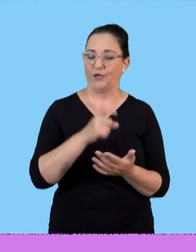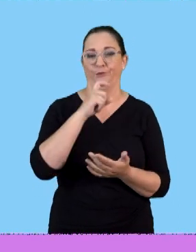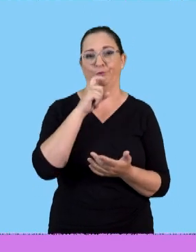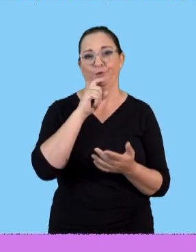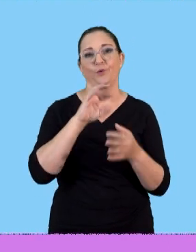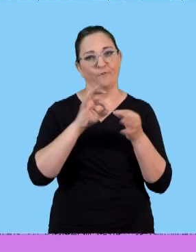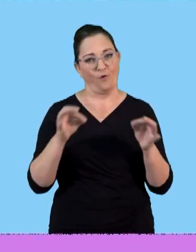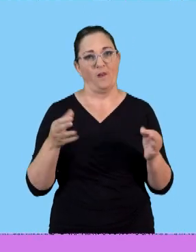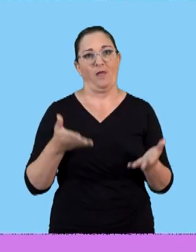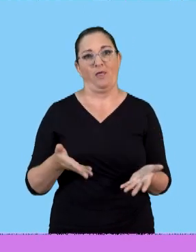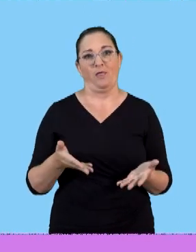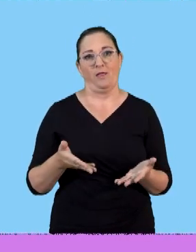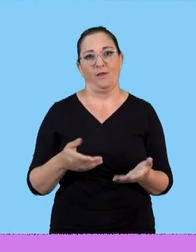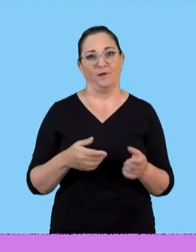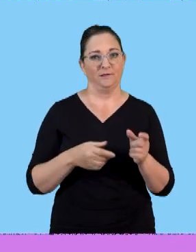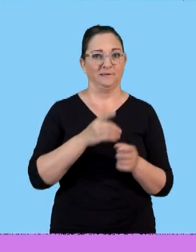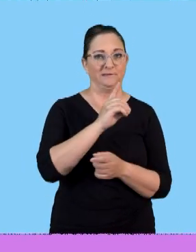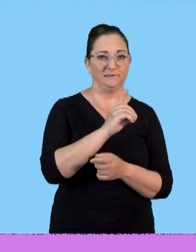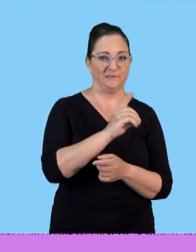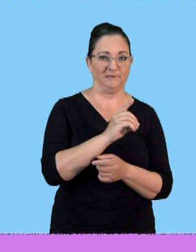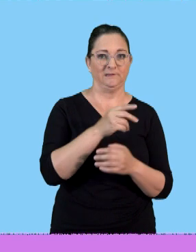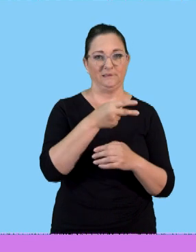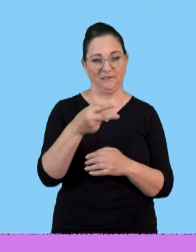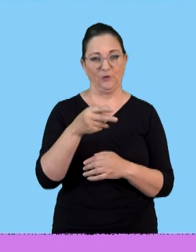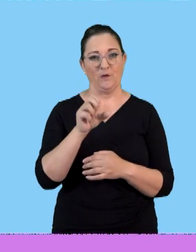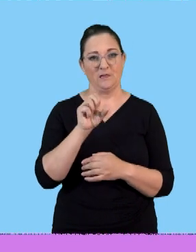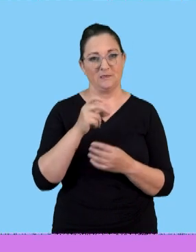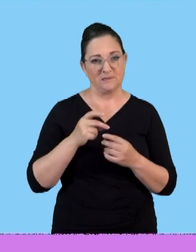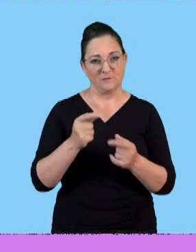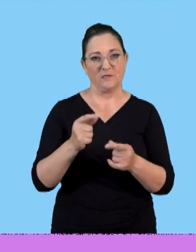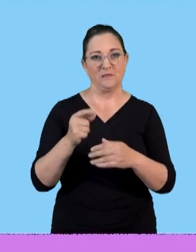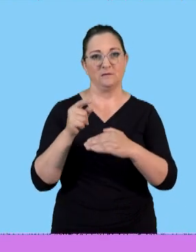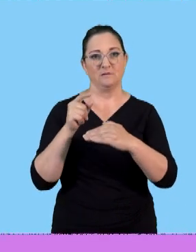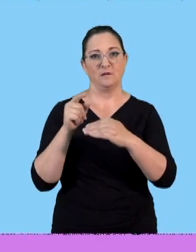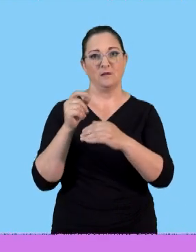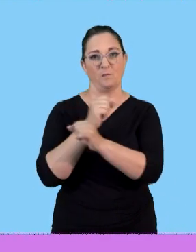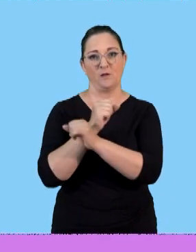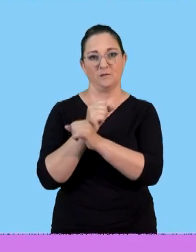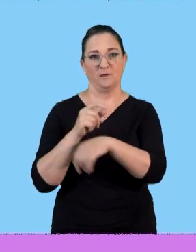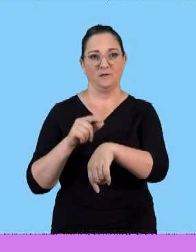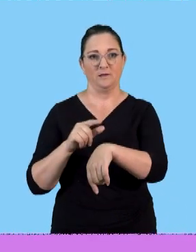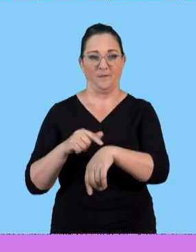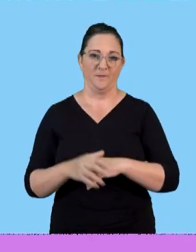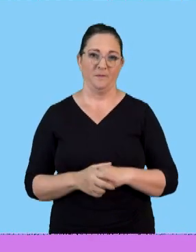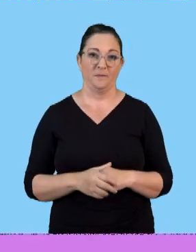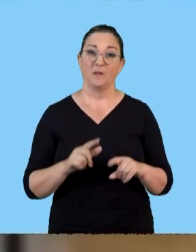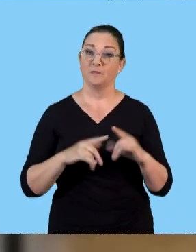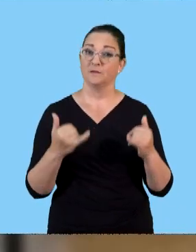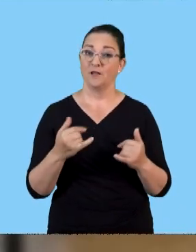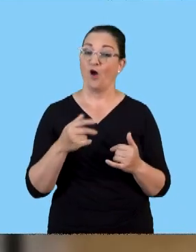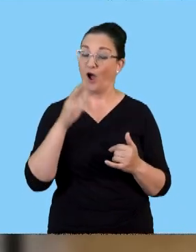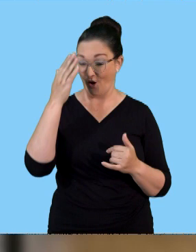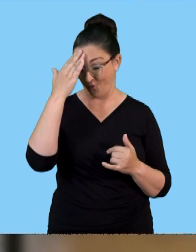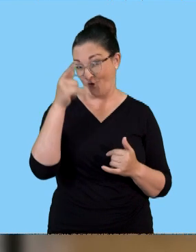again, I said you may use the following formula, and that is distance equals speed multiplied by time. Guys, I know